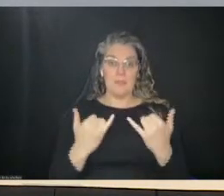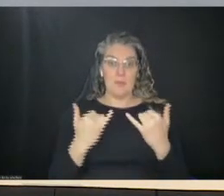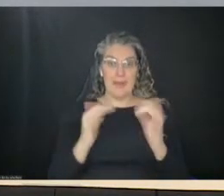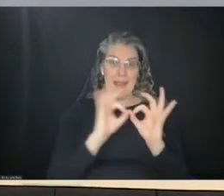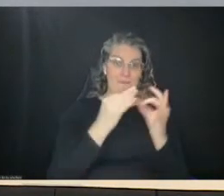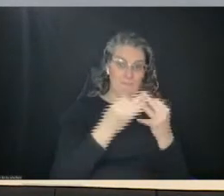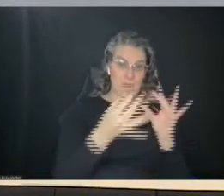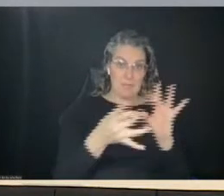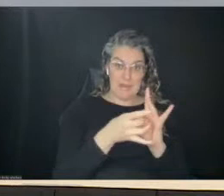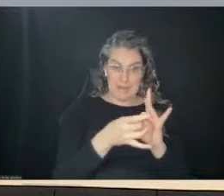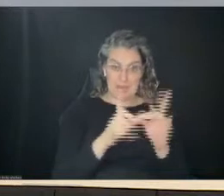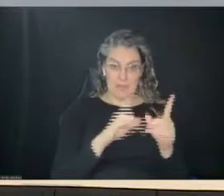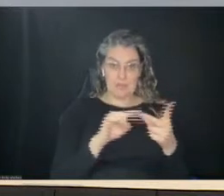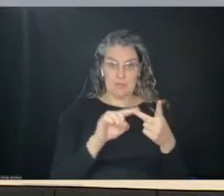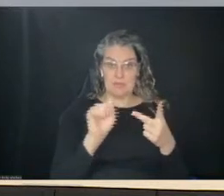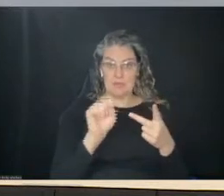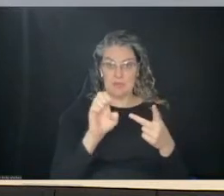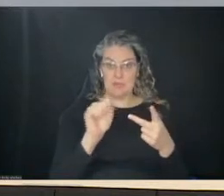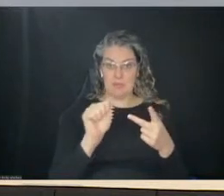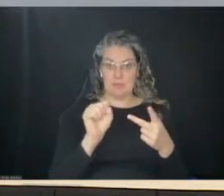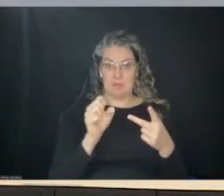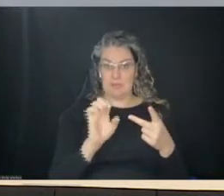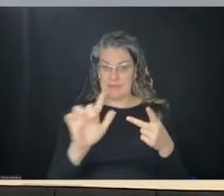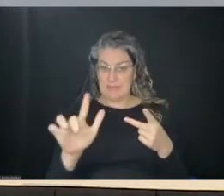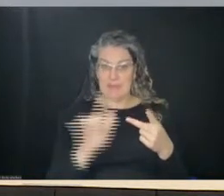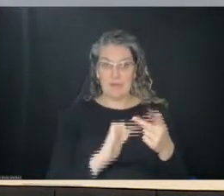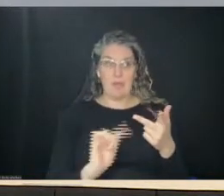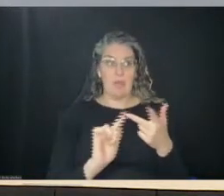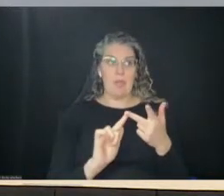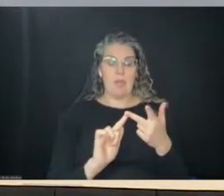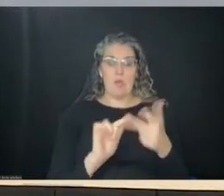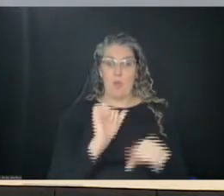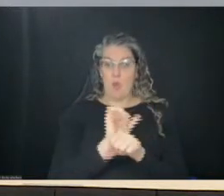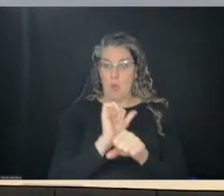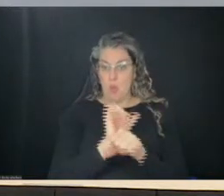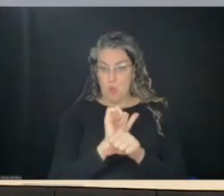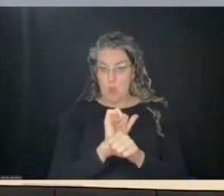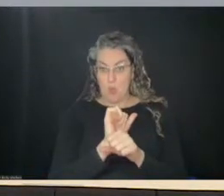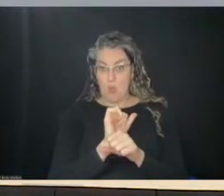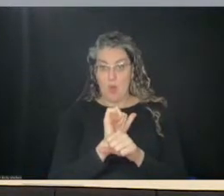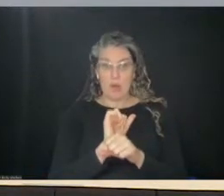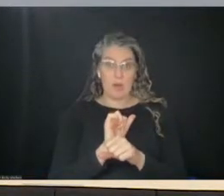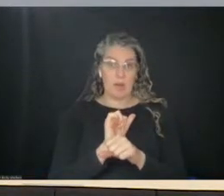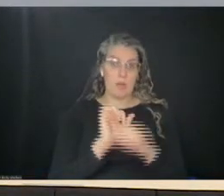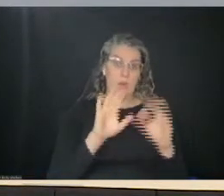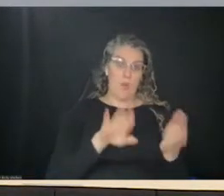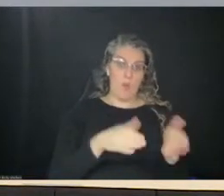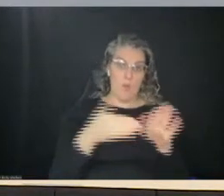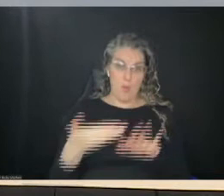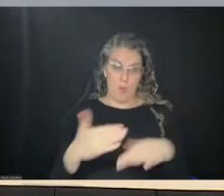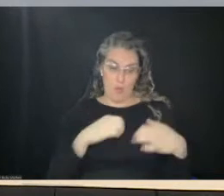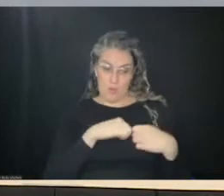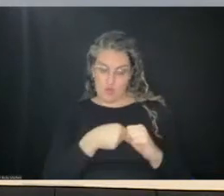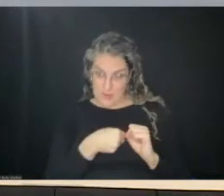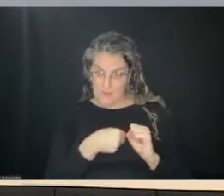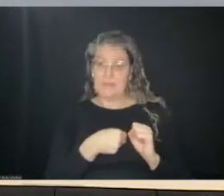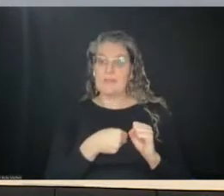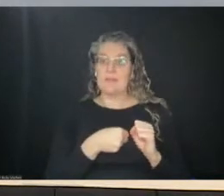seasonals, or work under one of those streams once the border